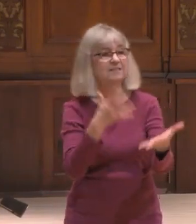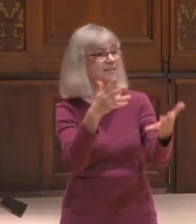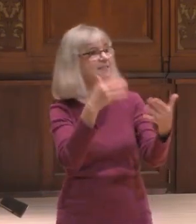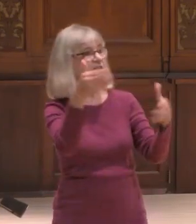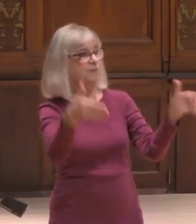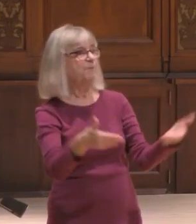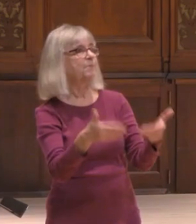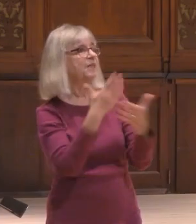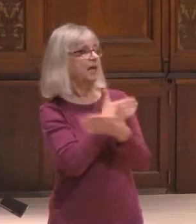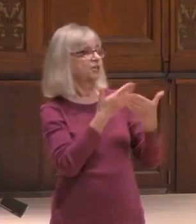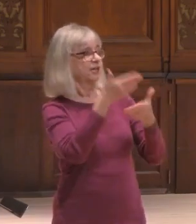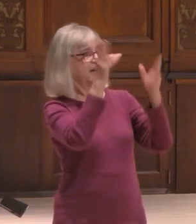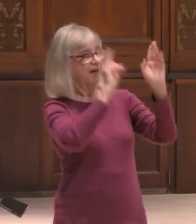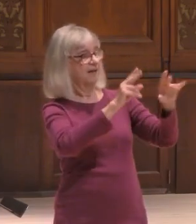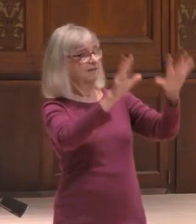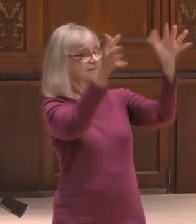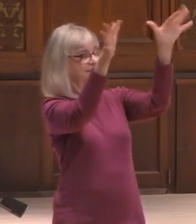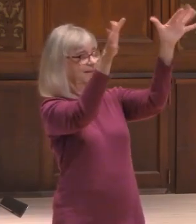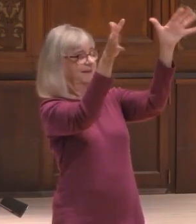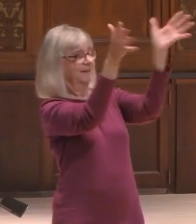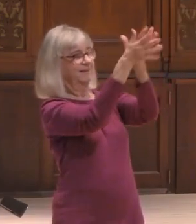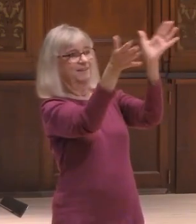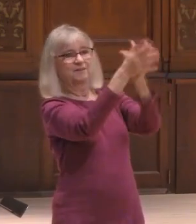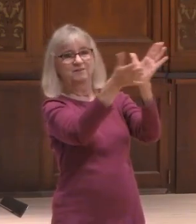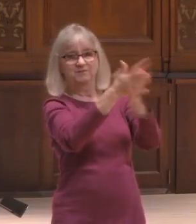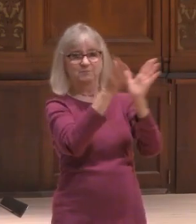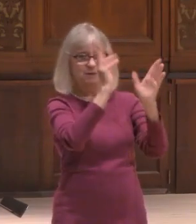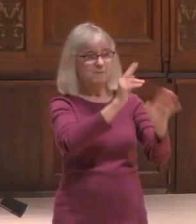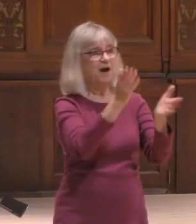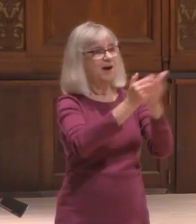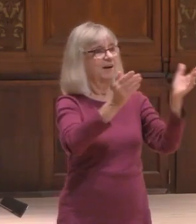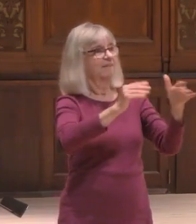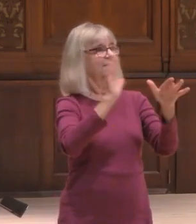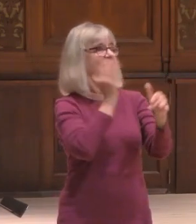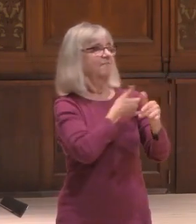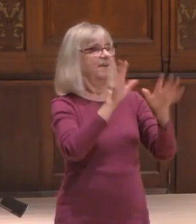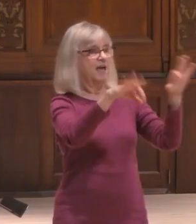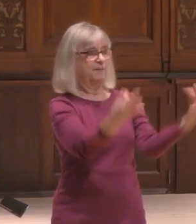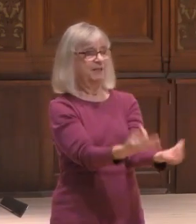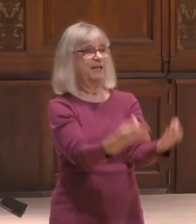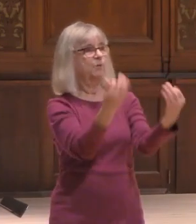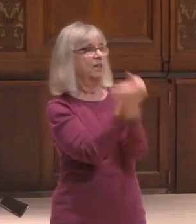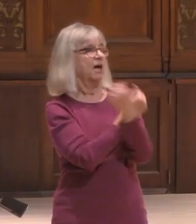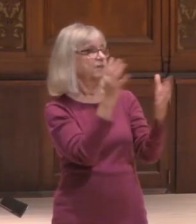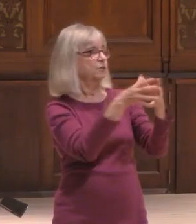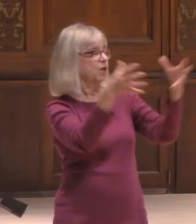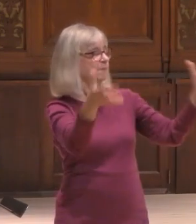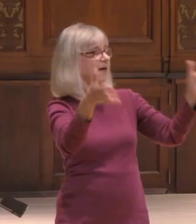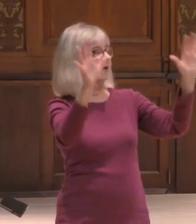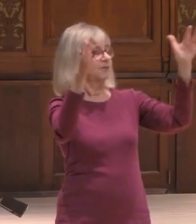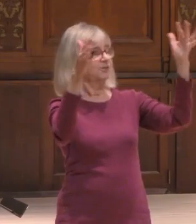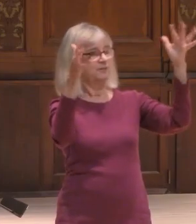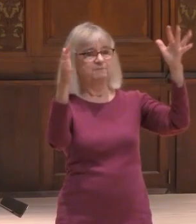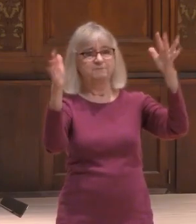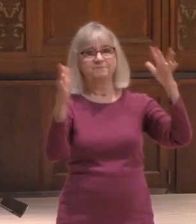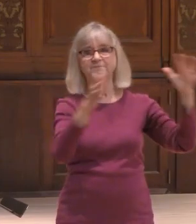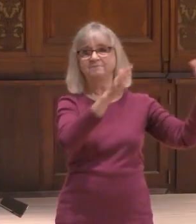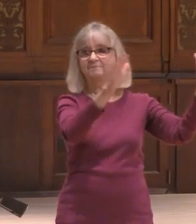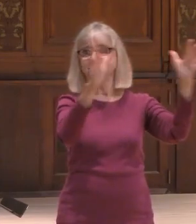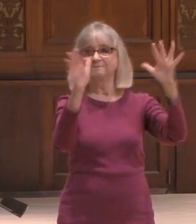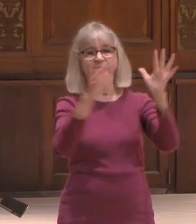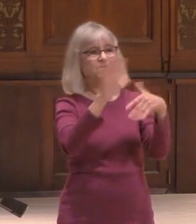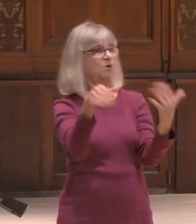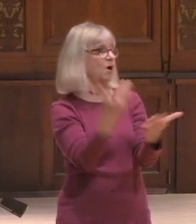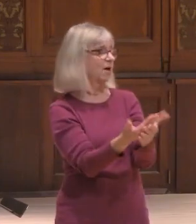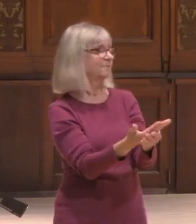such an honor to have you be part of our extended family. We love you so much from all around the world and all around